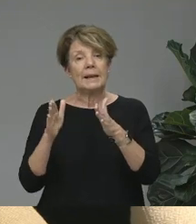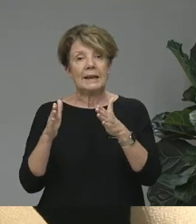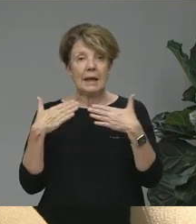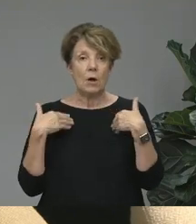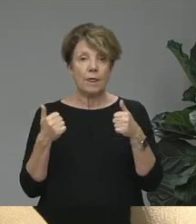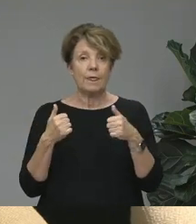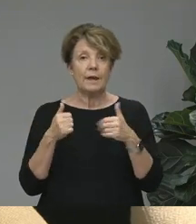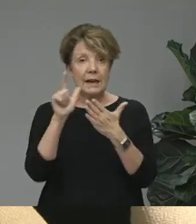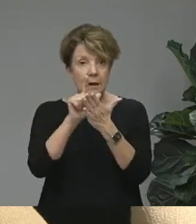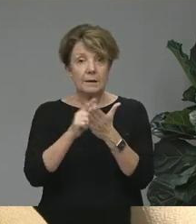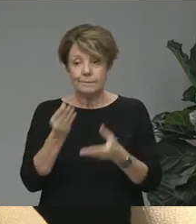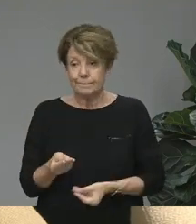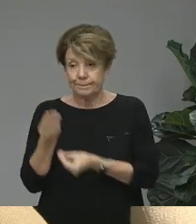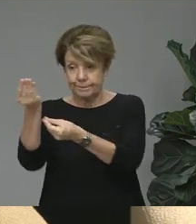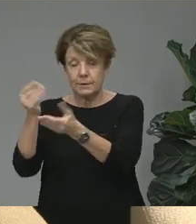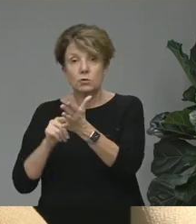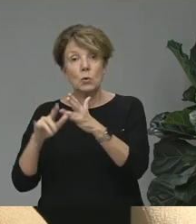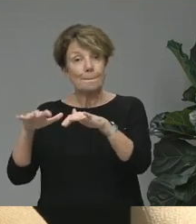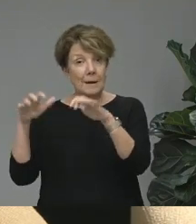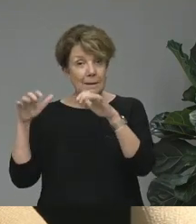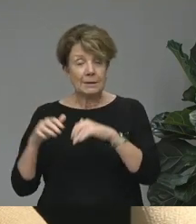that was put forward into Parliament that